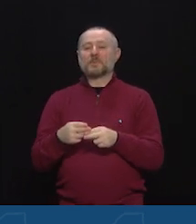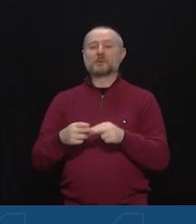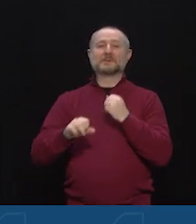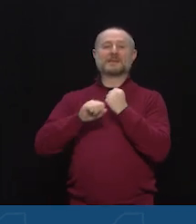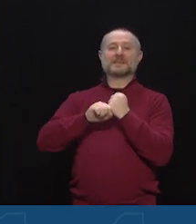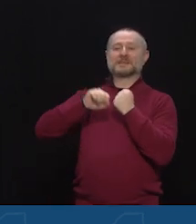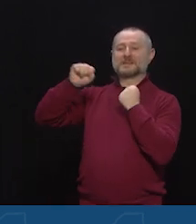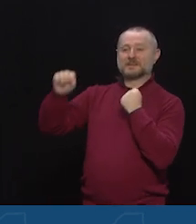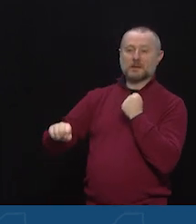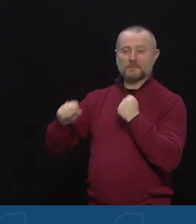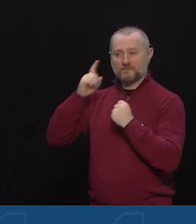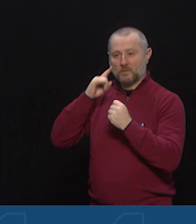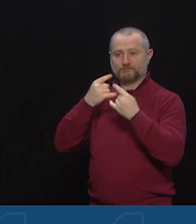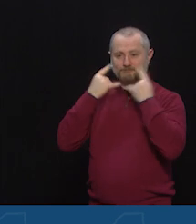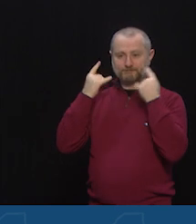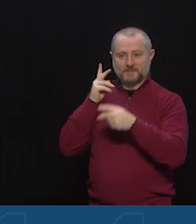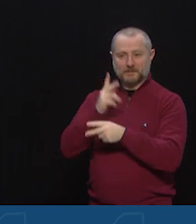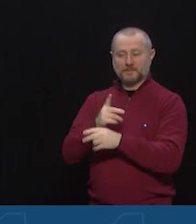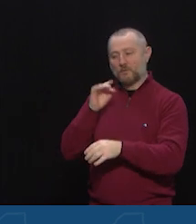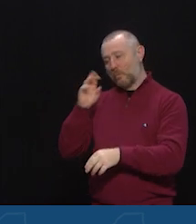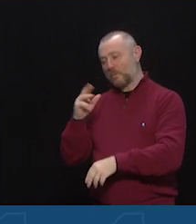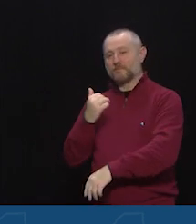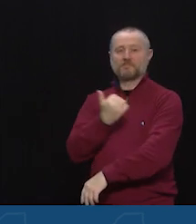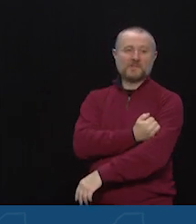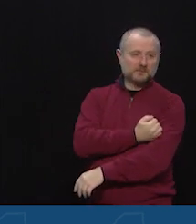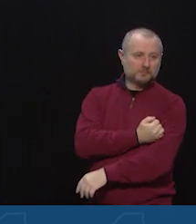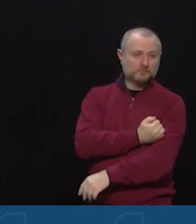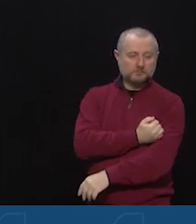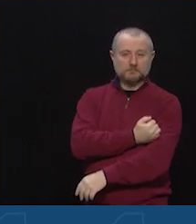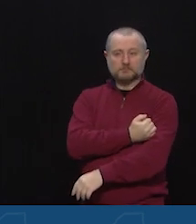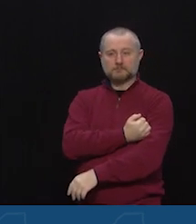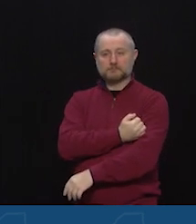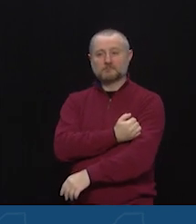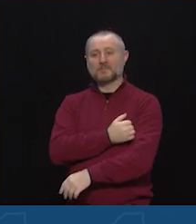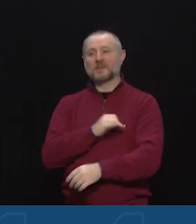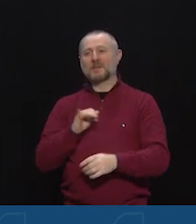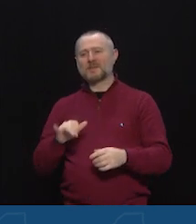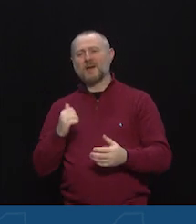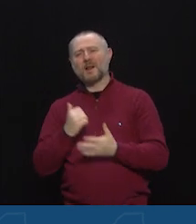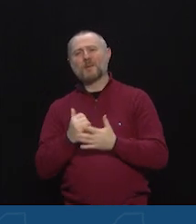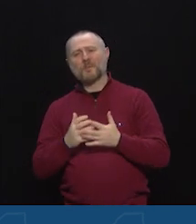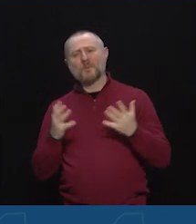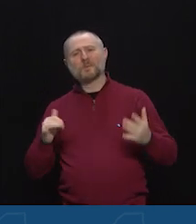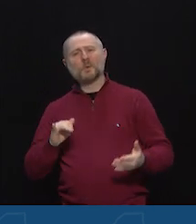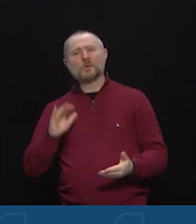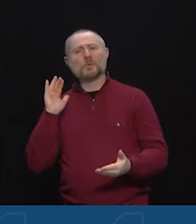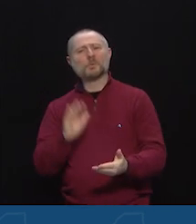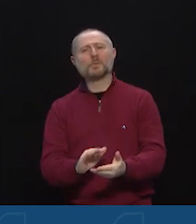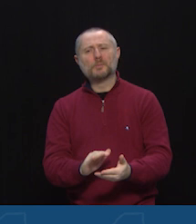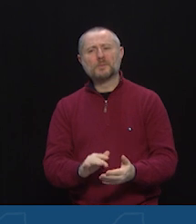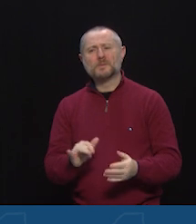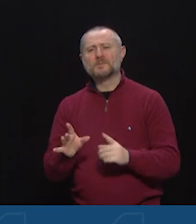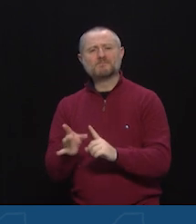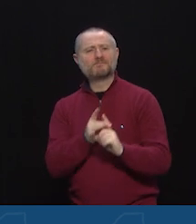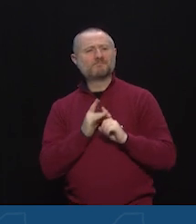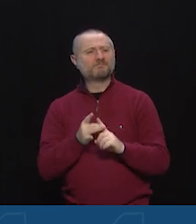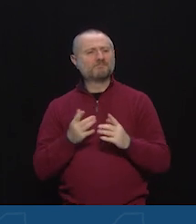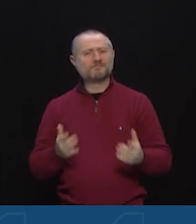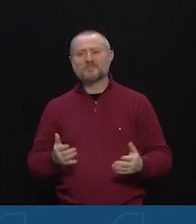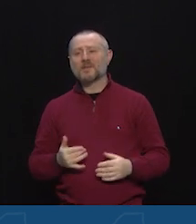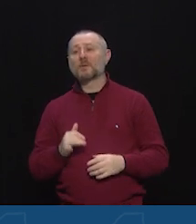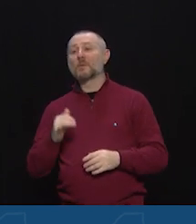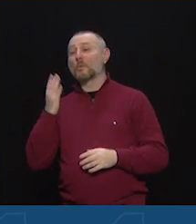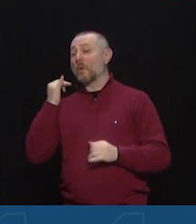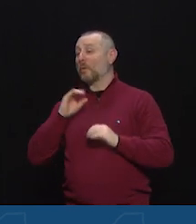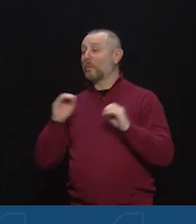mask or vaccine policy, and that has been a critical tool in driving those numbers down. They could be even more out of control,